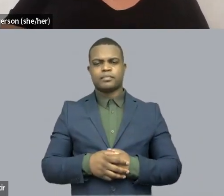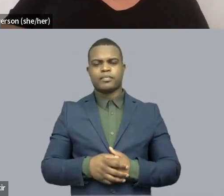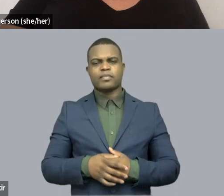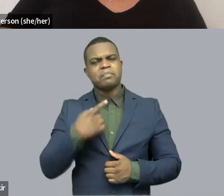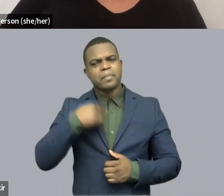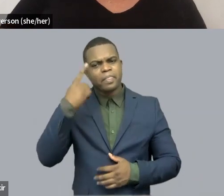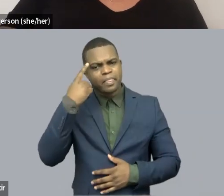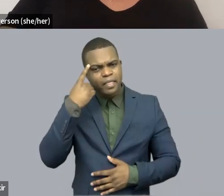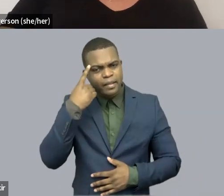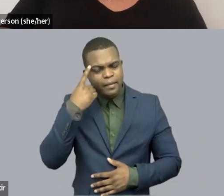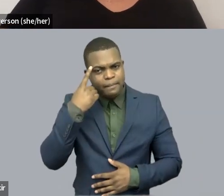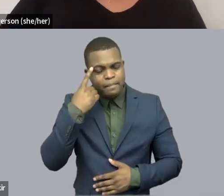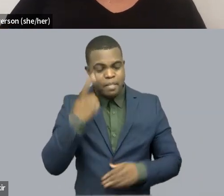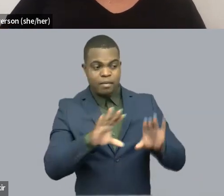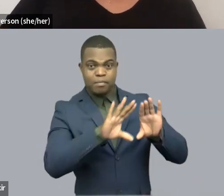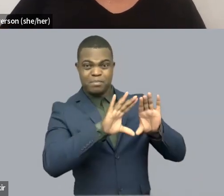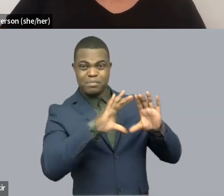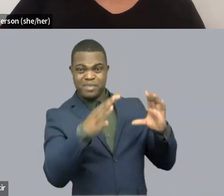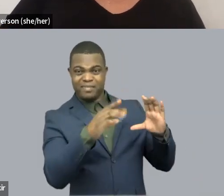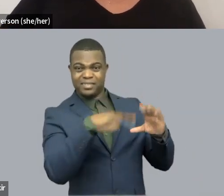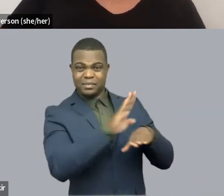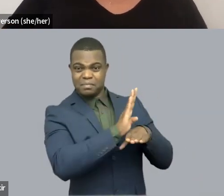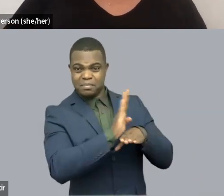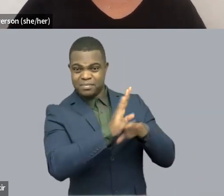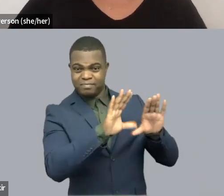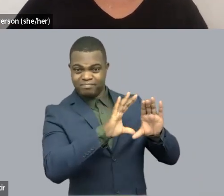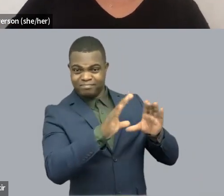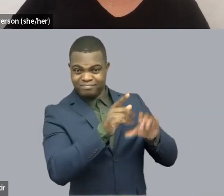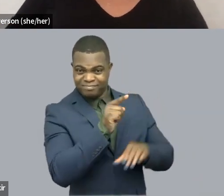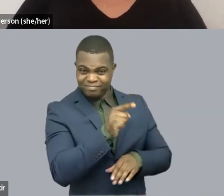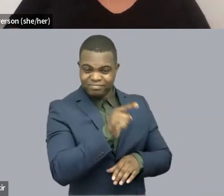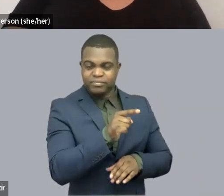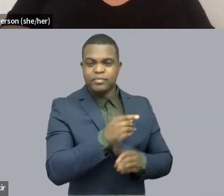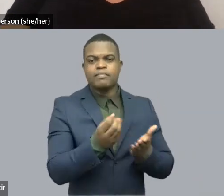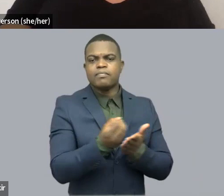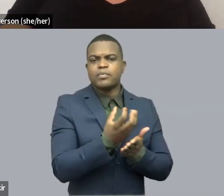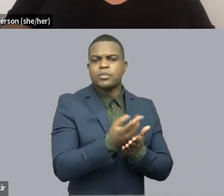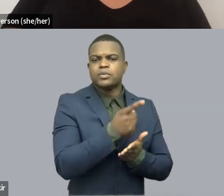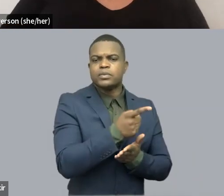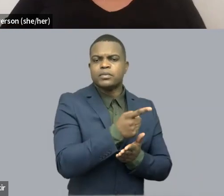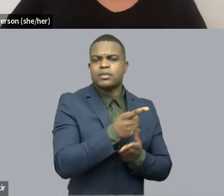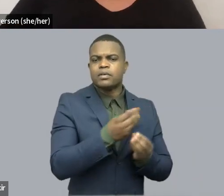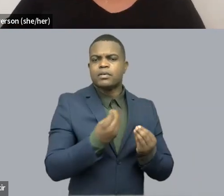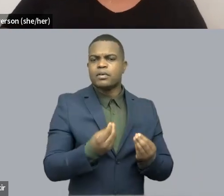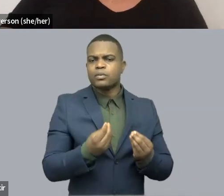for informing how we understand certain things. I think that relationship has to be managed very, very carefully. And I think from